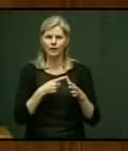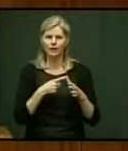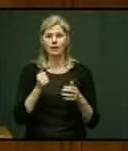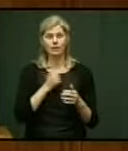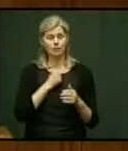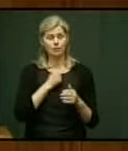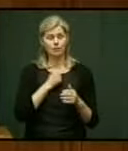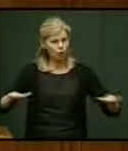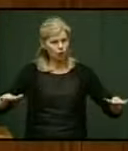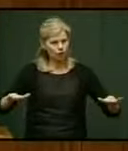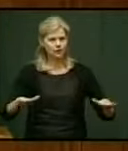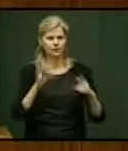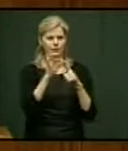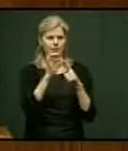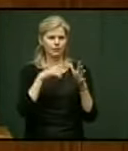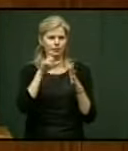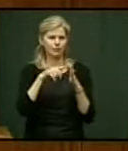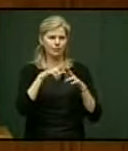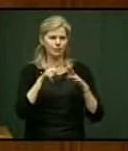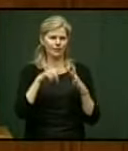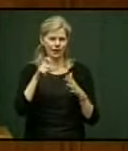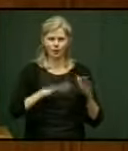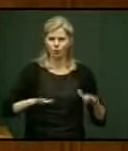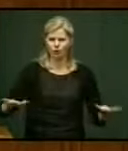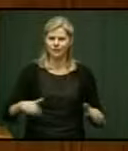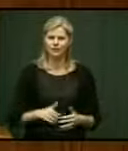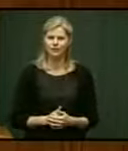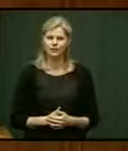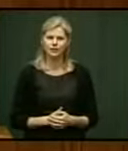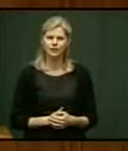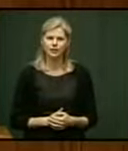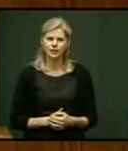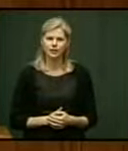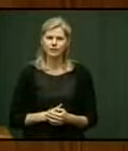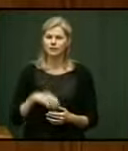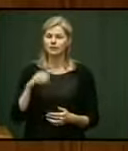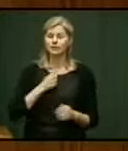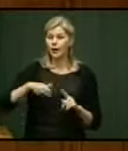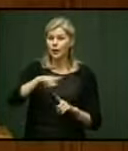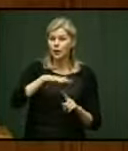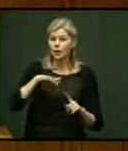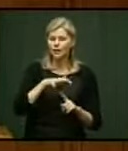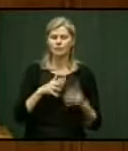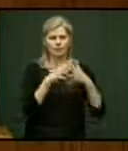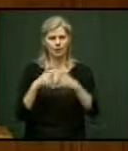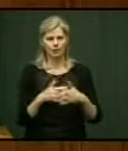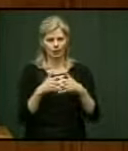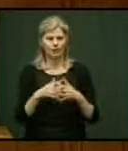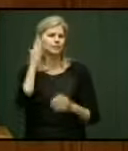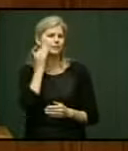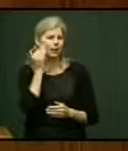te moana. No ko nati Americana, ko nati Pakia na